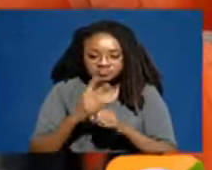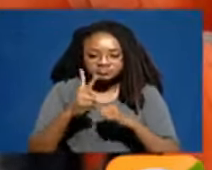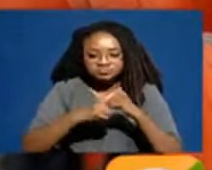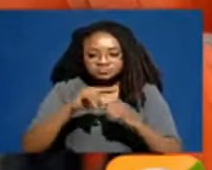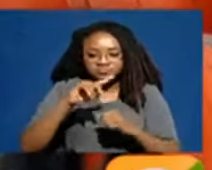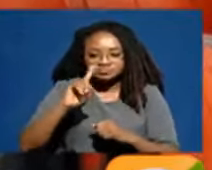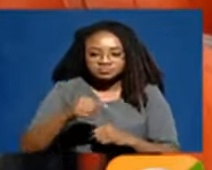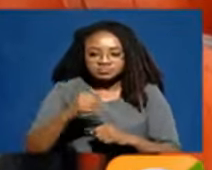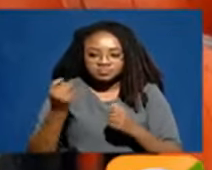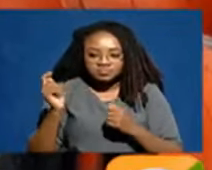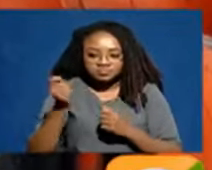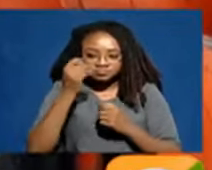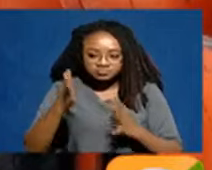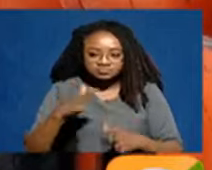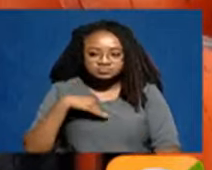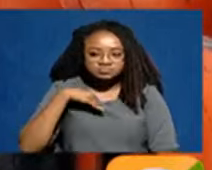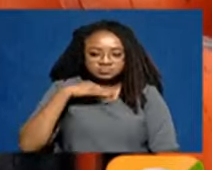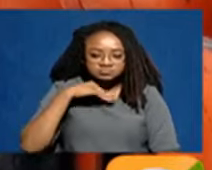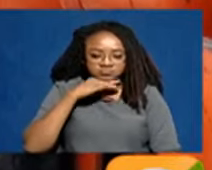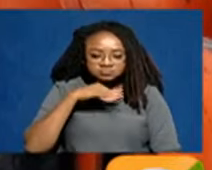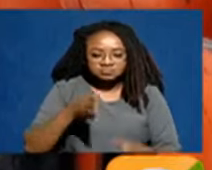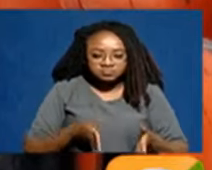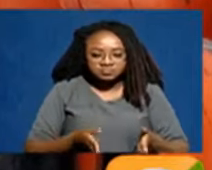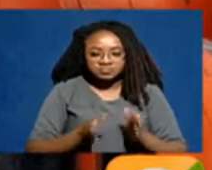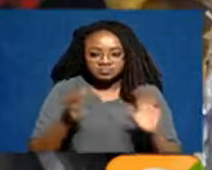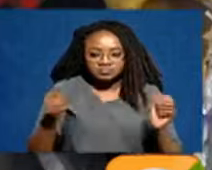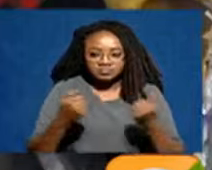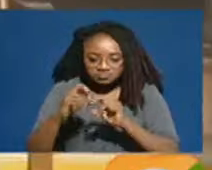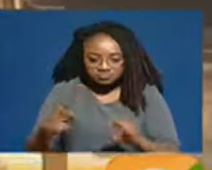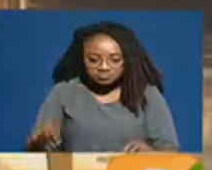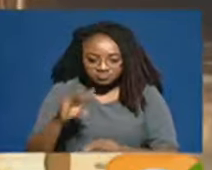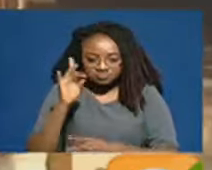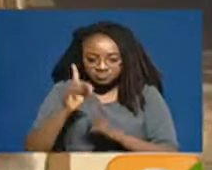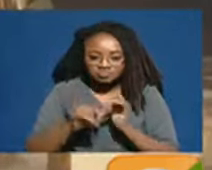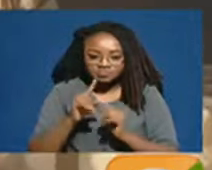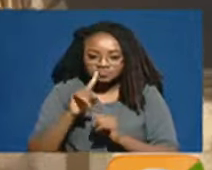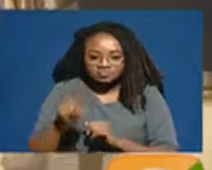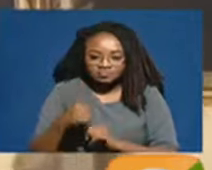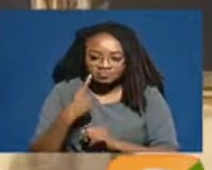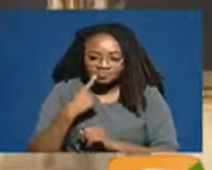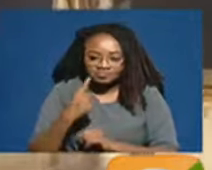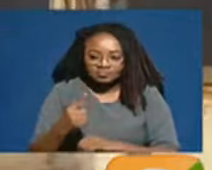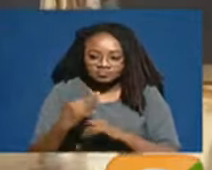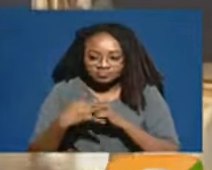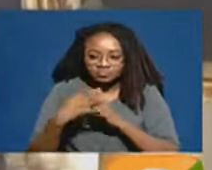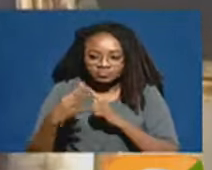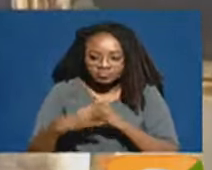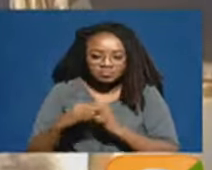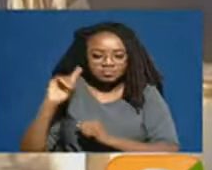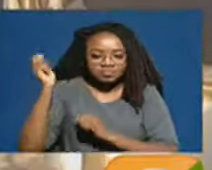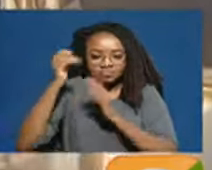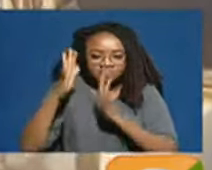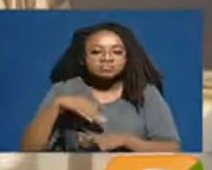been involved in road accidents, marking an increase of 1,909 Kenyans have died from road accidents,